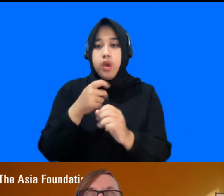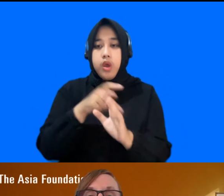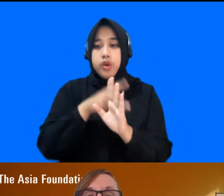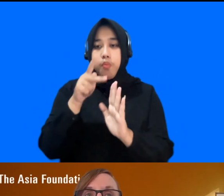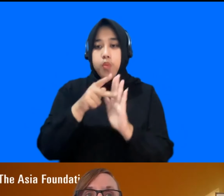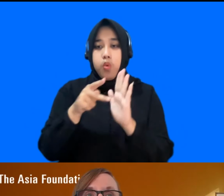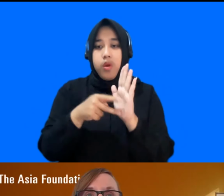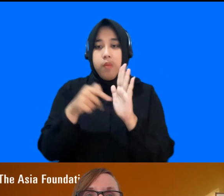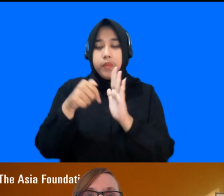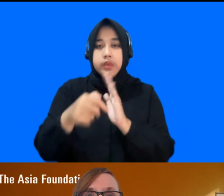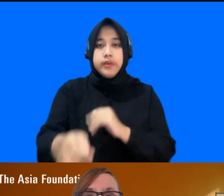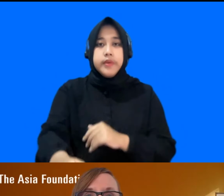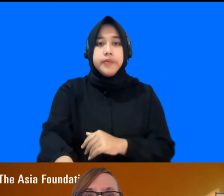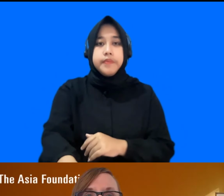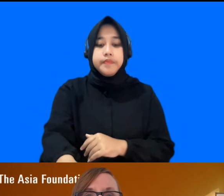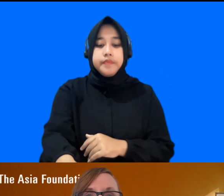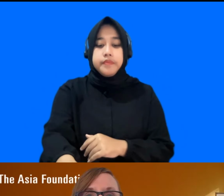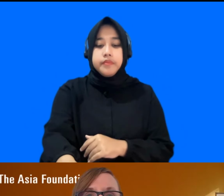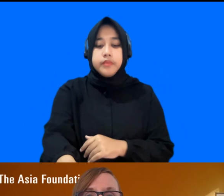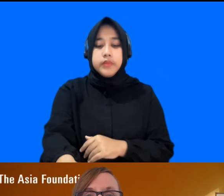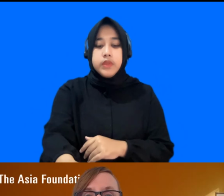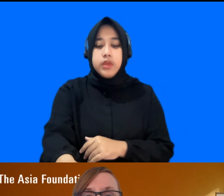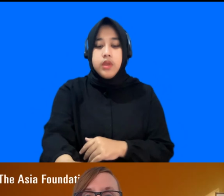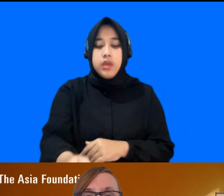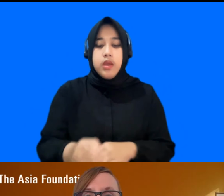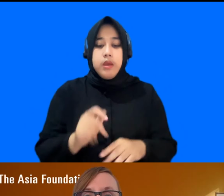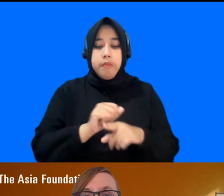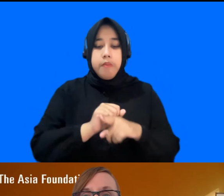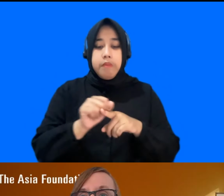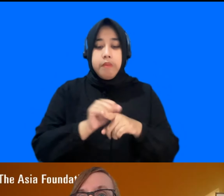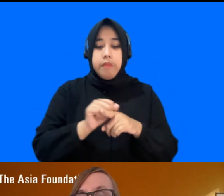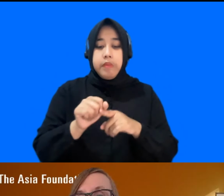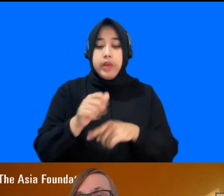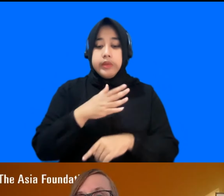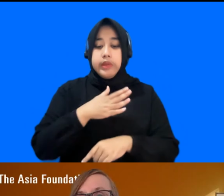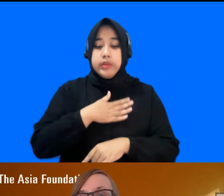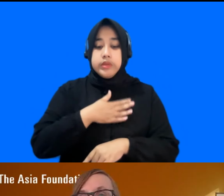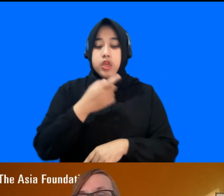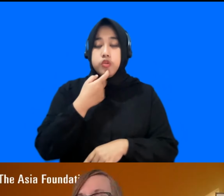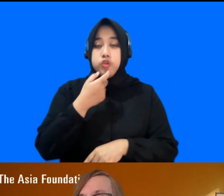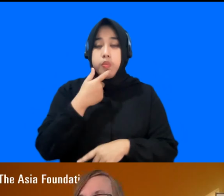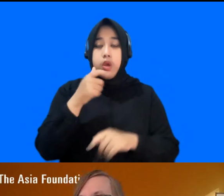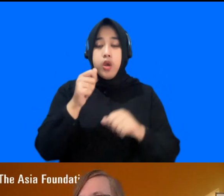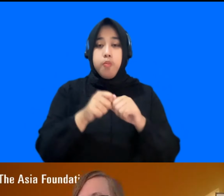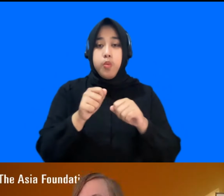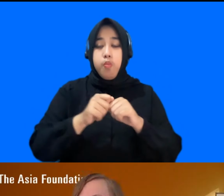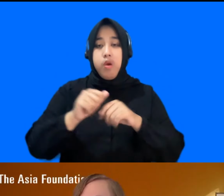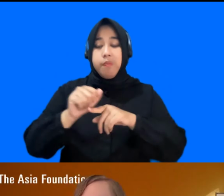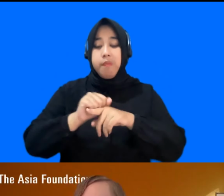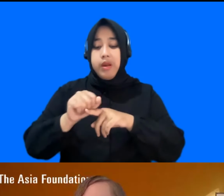for example, we try not to have cookie cutter trainings. Every time we do training